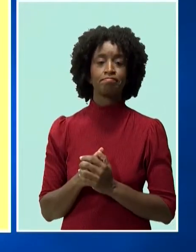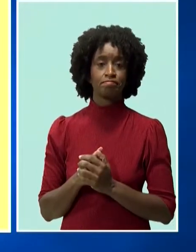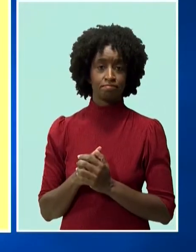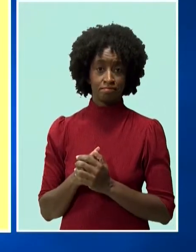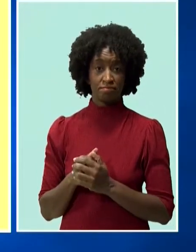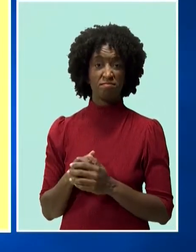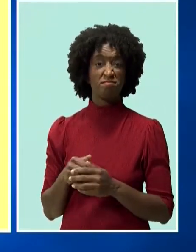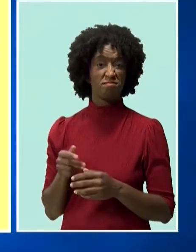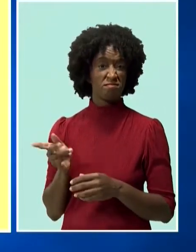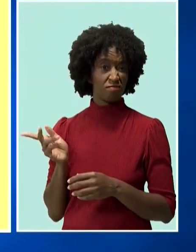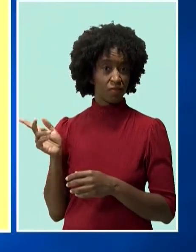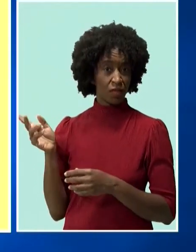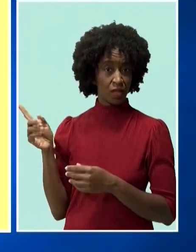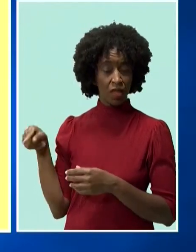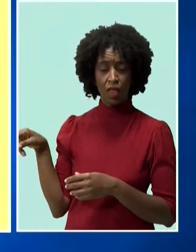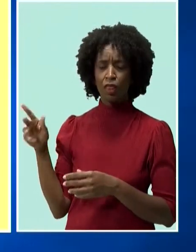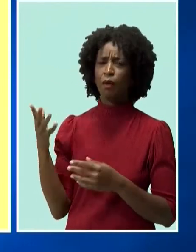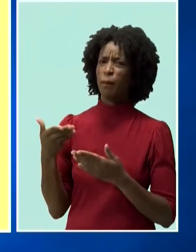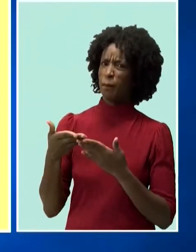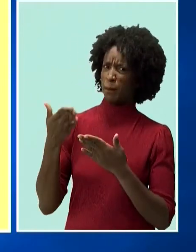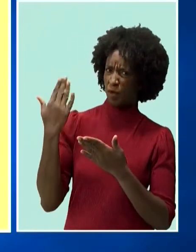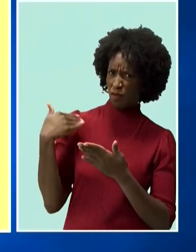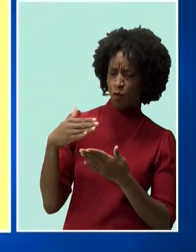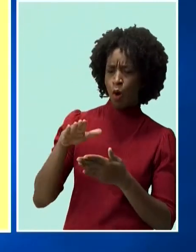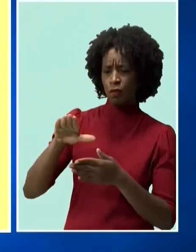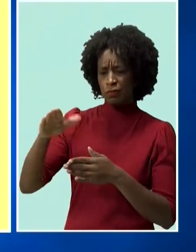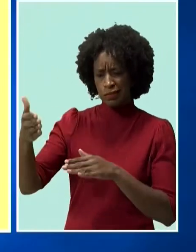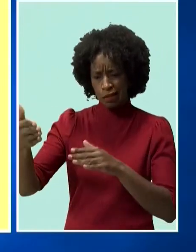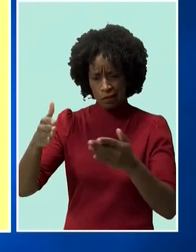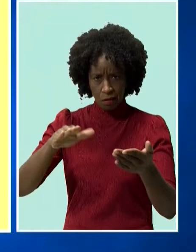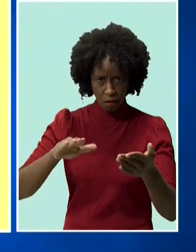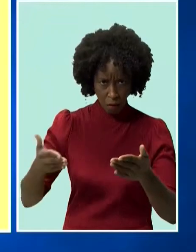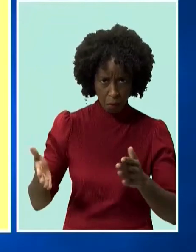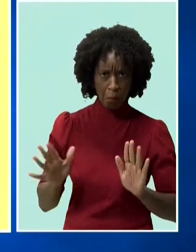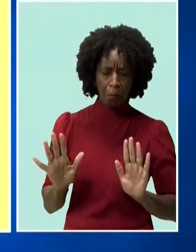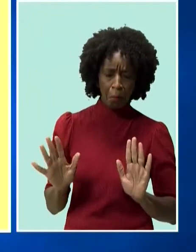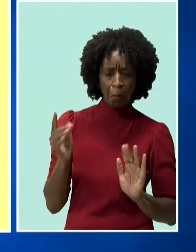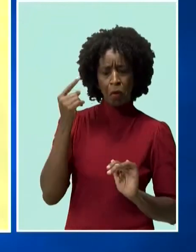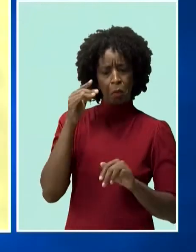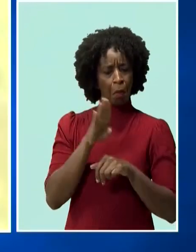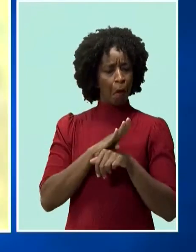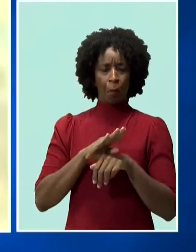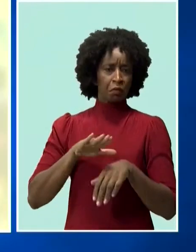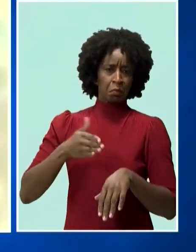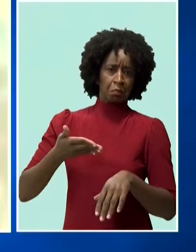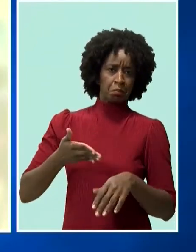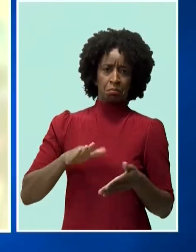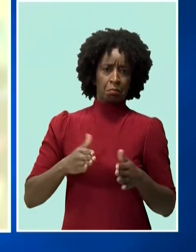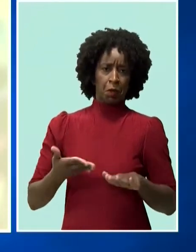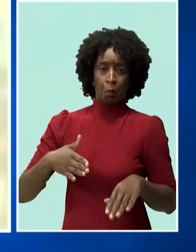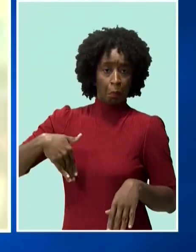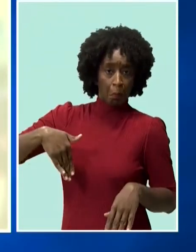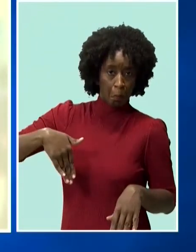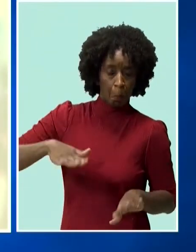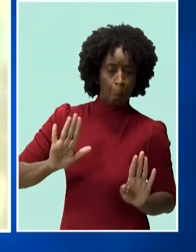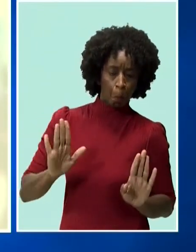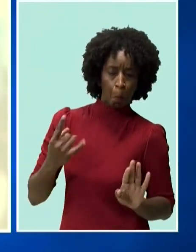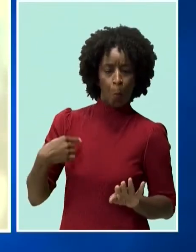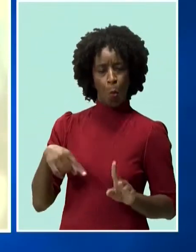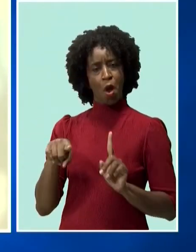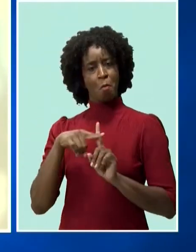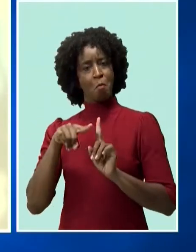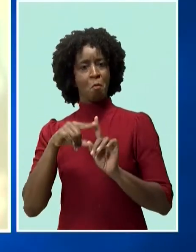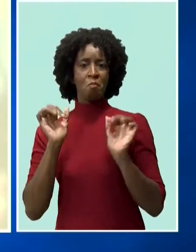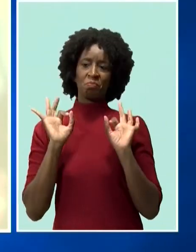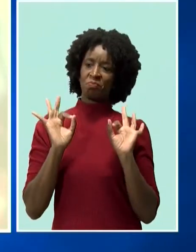all recorded deaths a month earlier. So there was still the perception that Barbados was coping well. Okay, so our first death was back in April